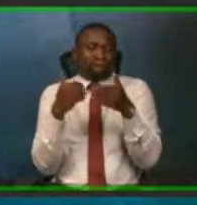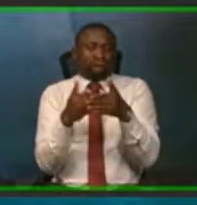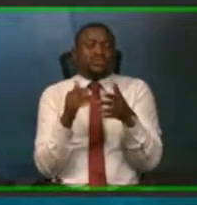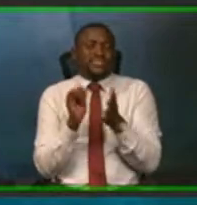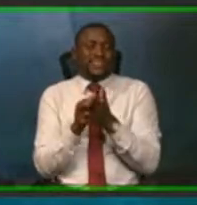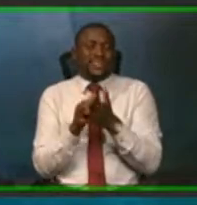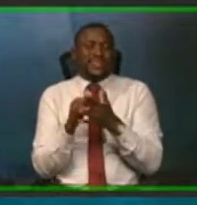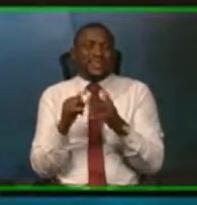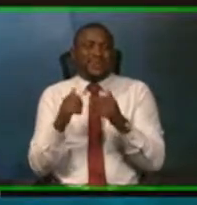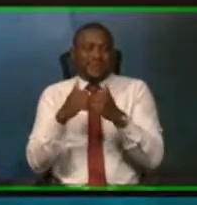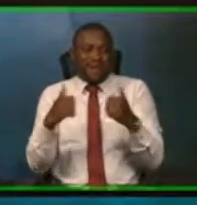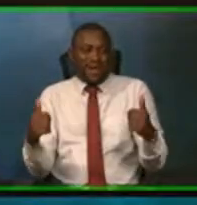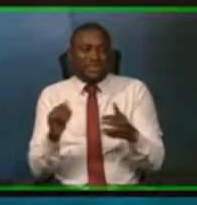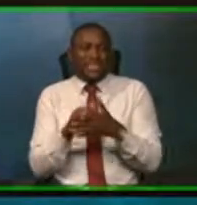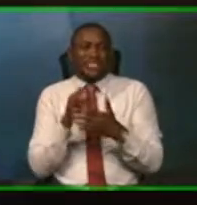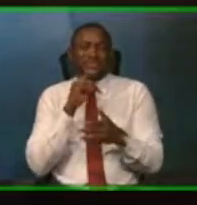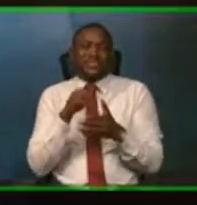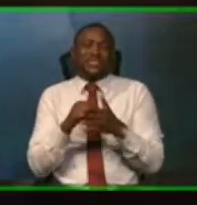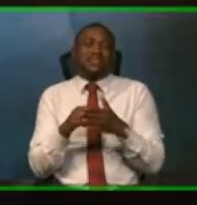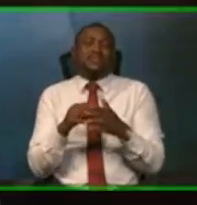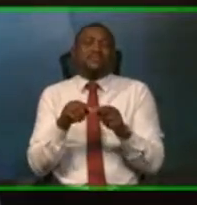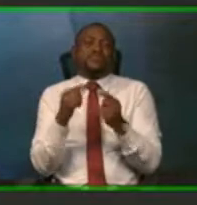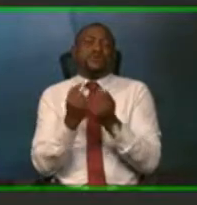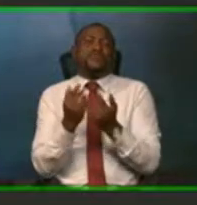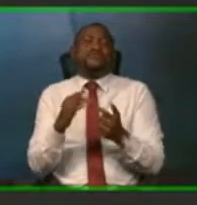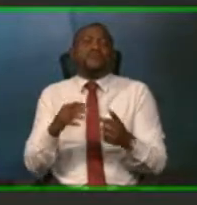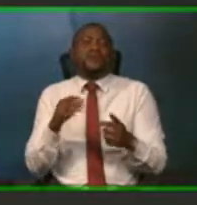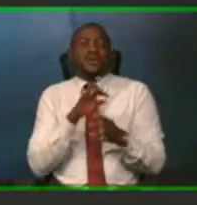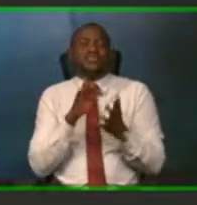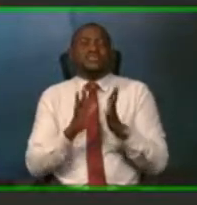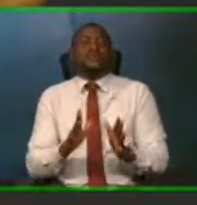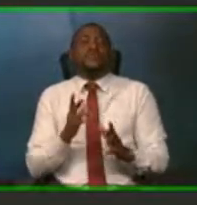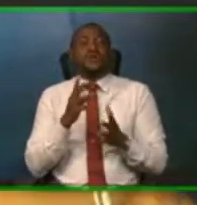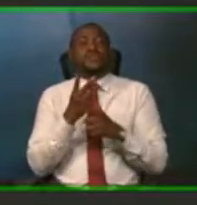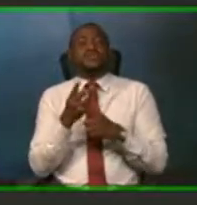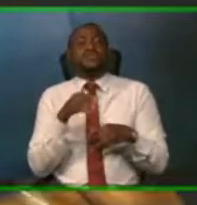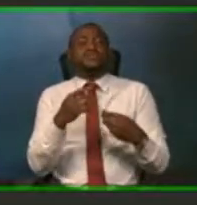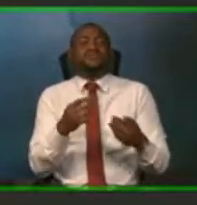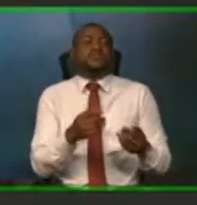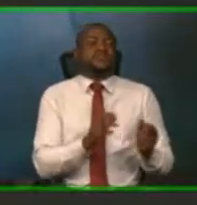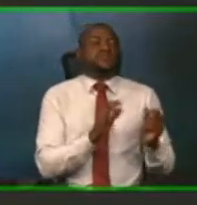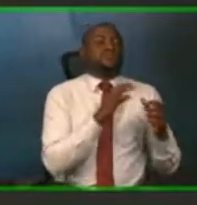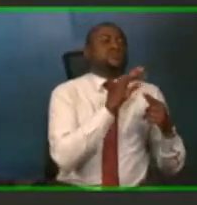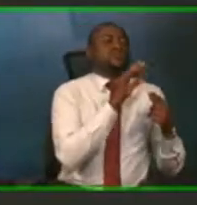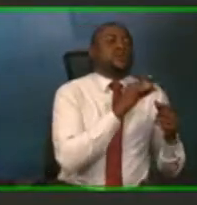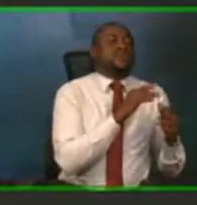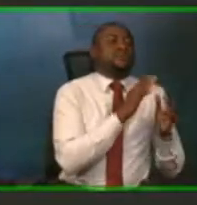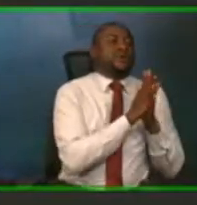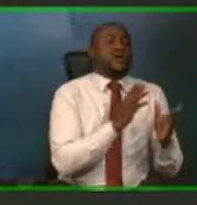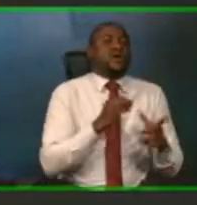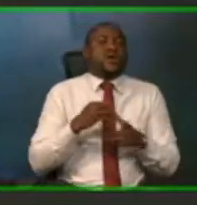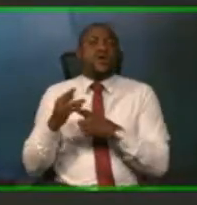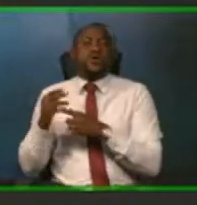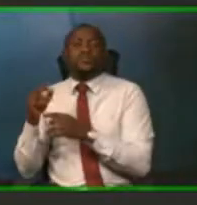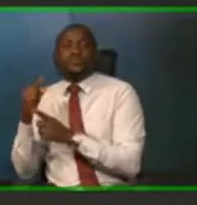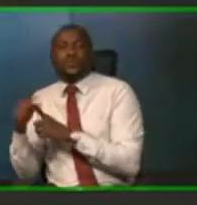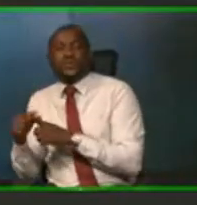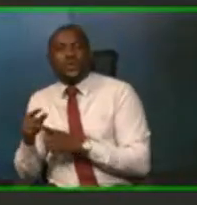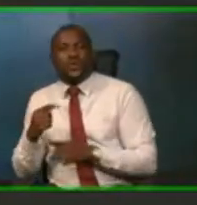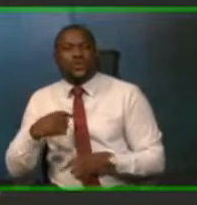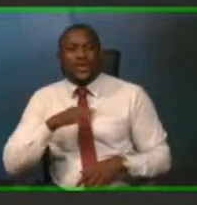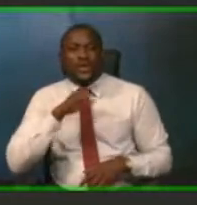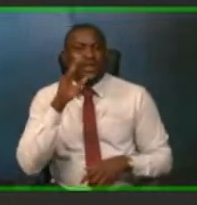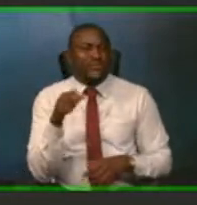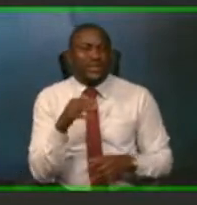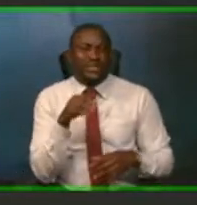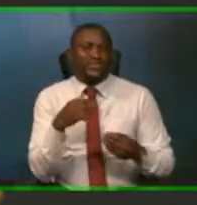divide that has been in the body of Christ, whether you are given the liberty to choose prayer or the word. We are never